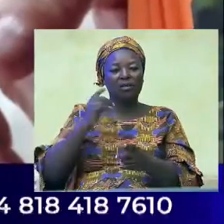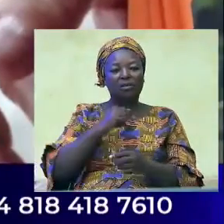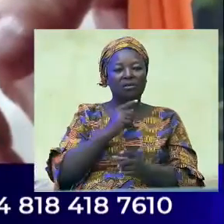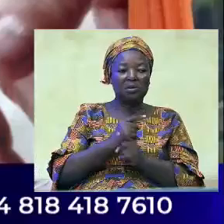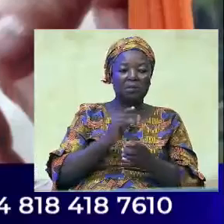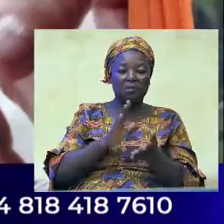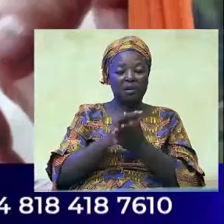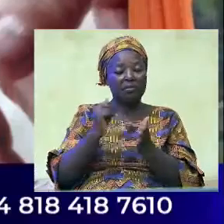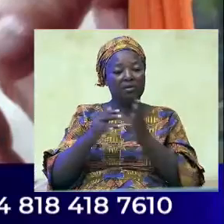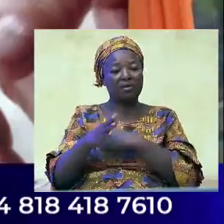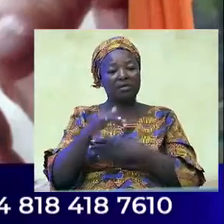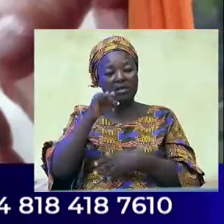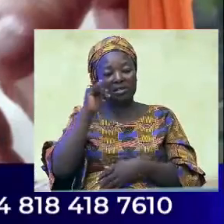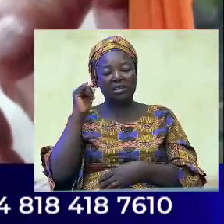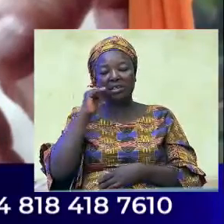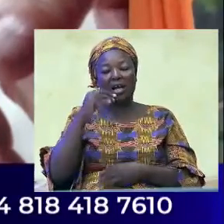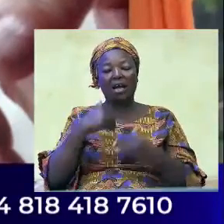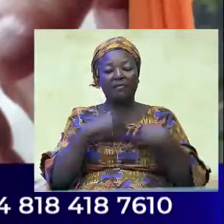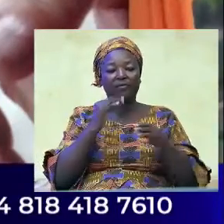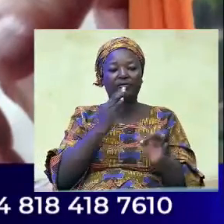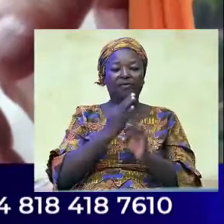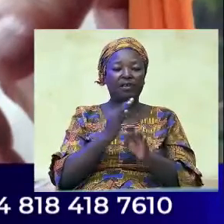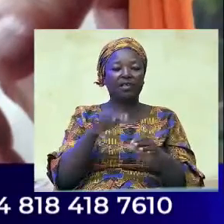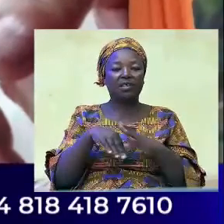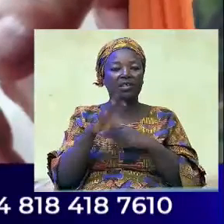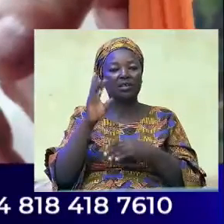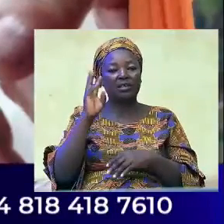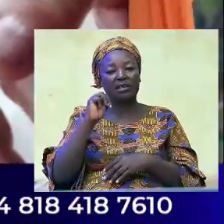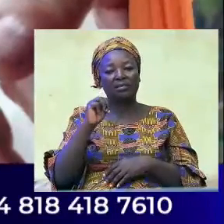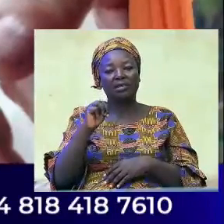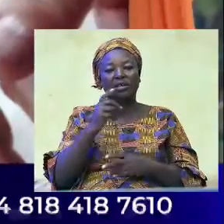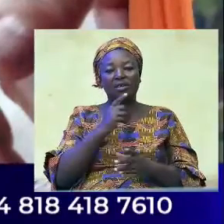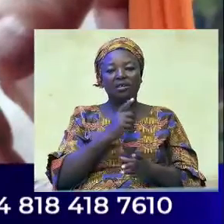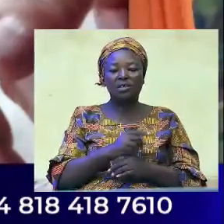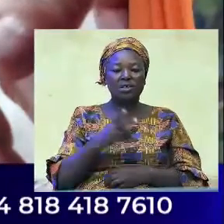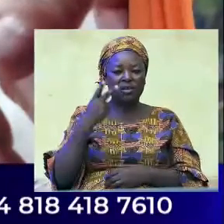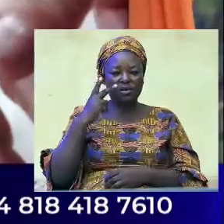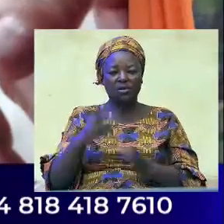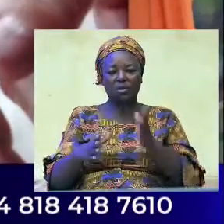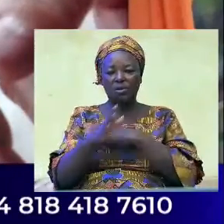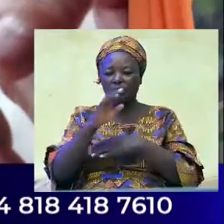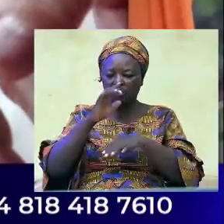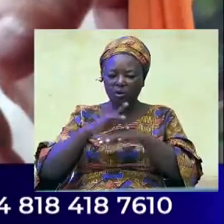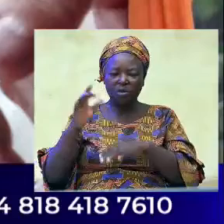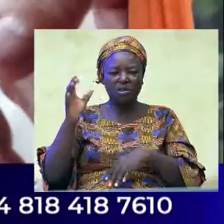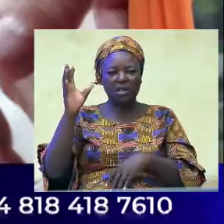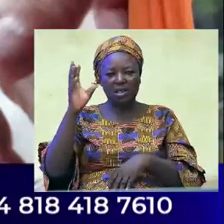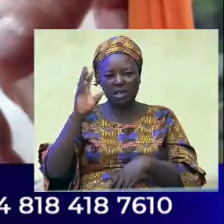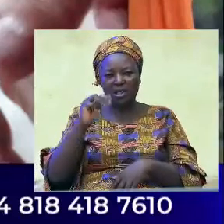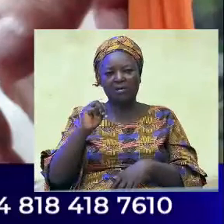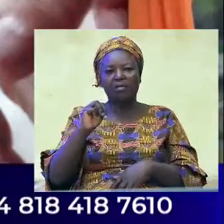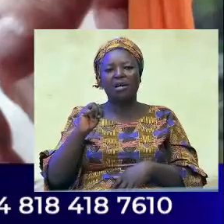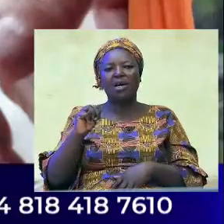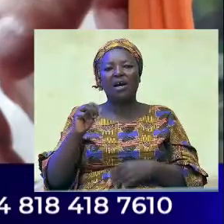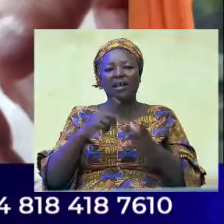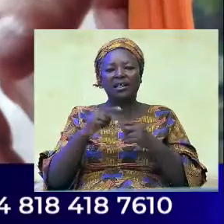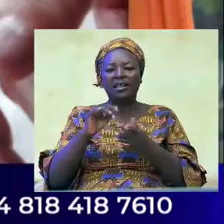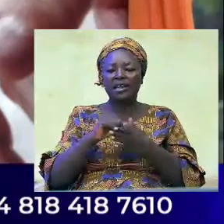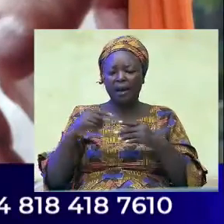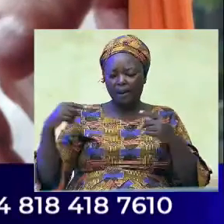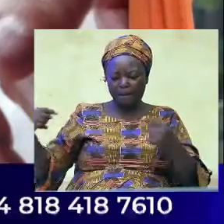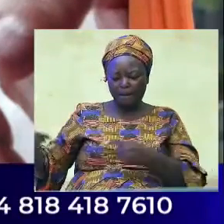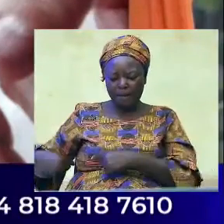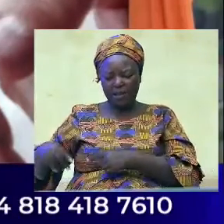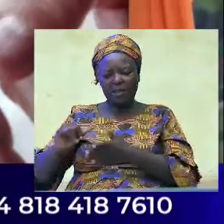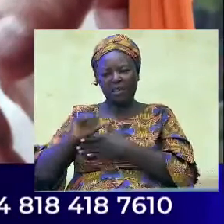in my left side. So believing God yesterday, having faith in Him, I see God do touch me with